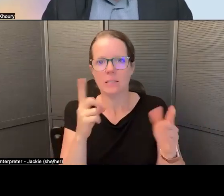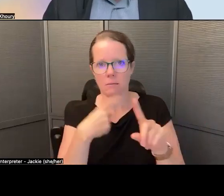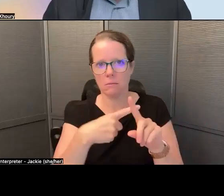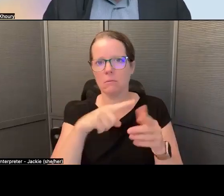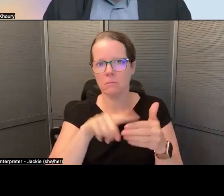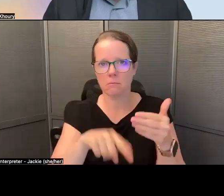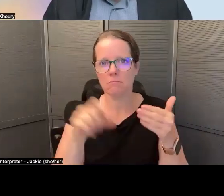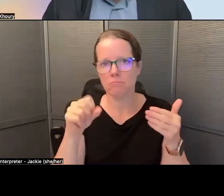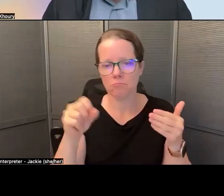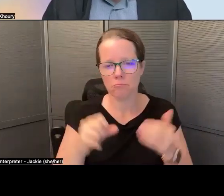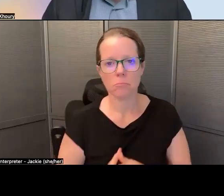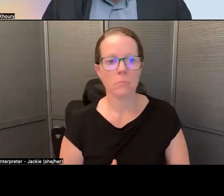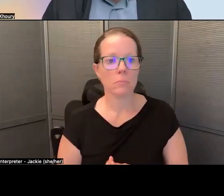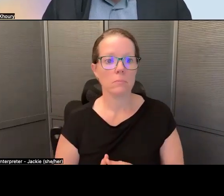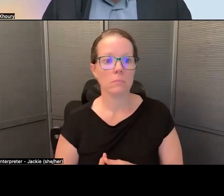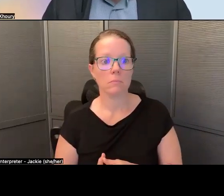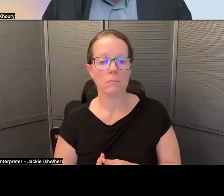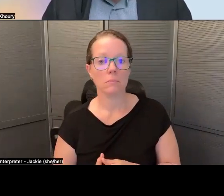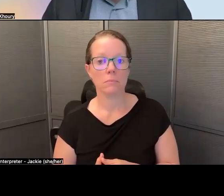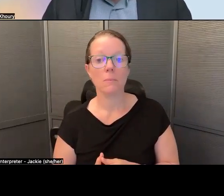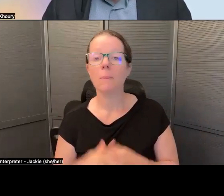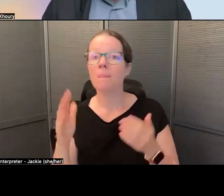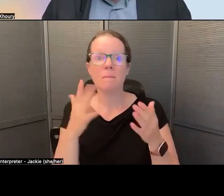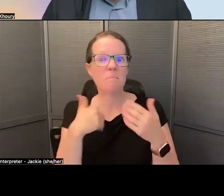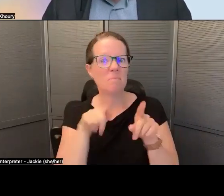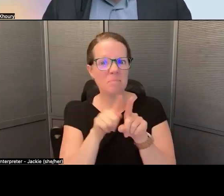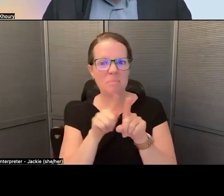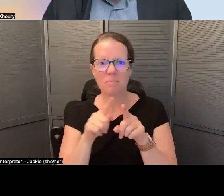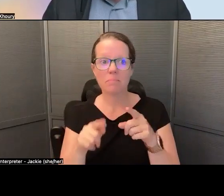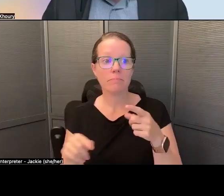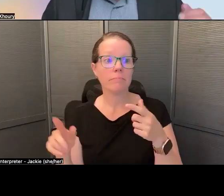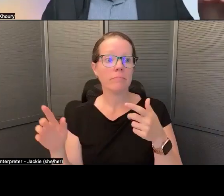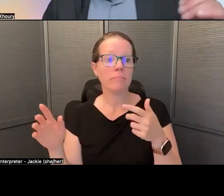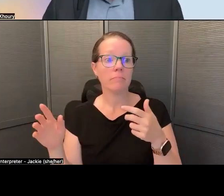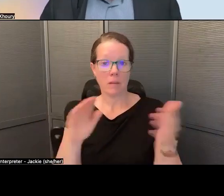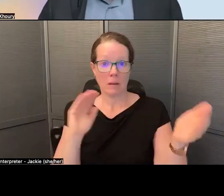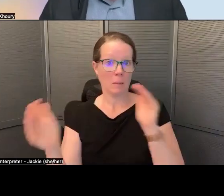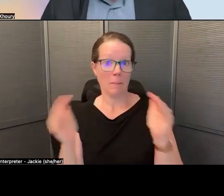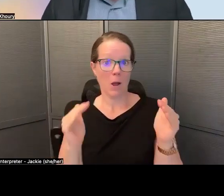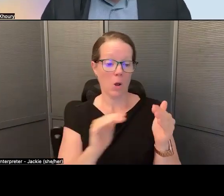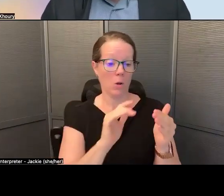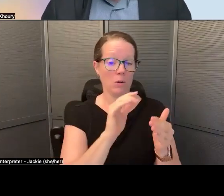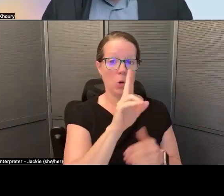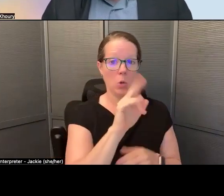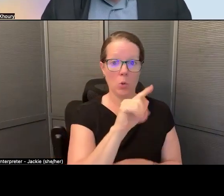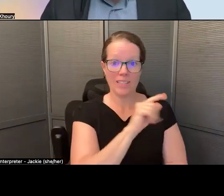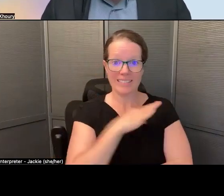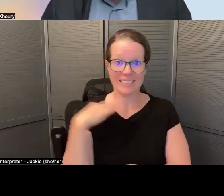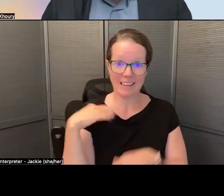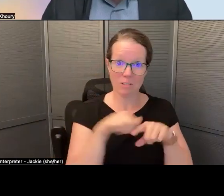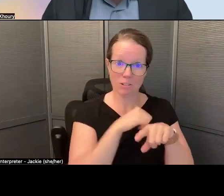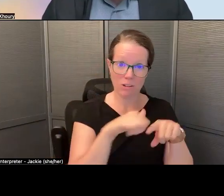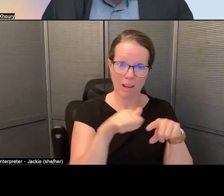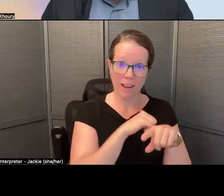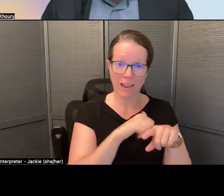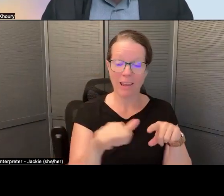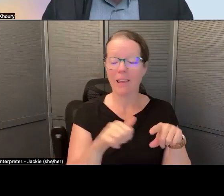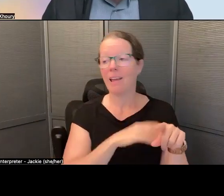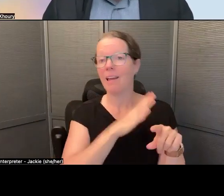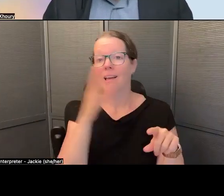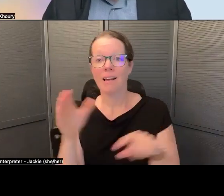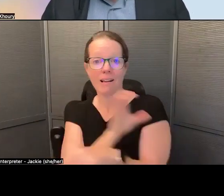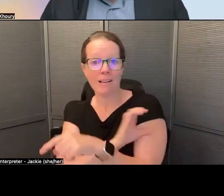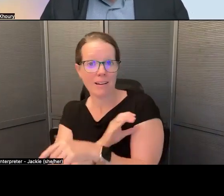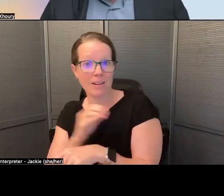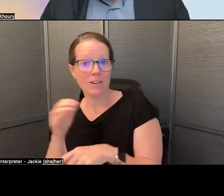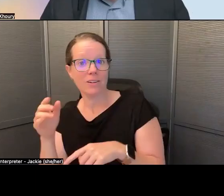Same very clear trend from the unit staff training period, decrease in aggression and assault incidents